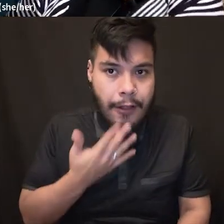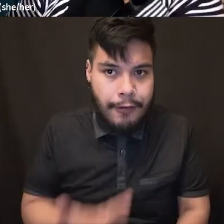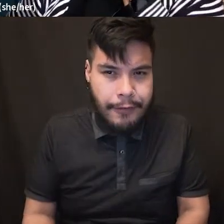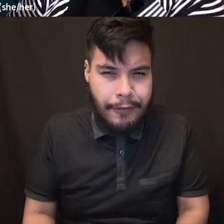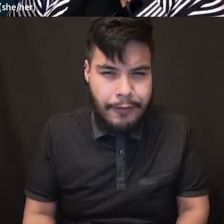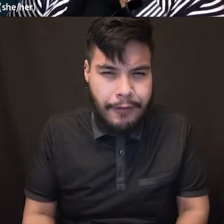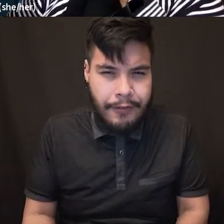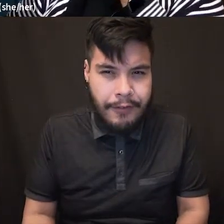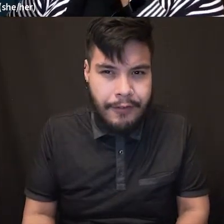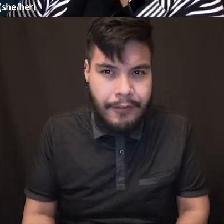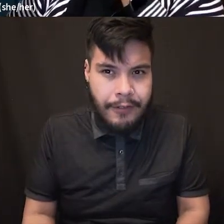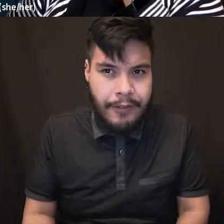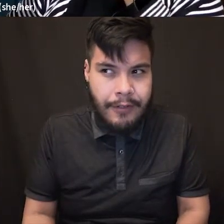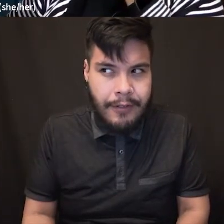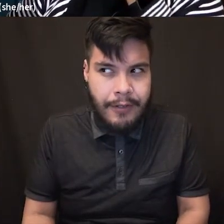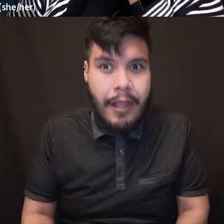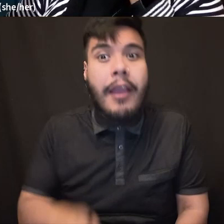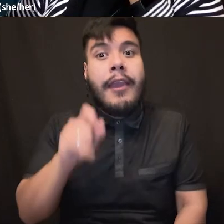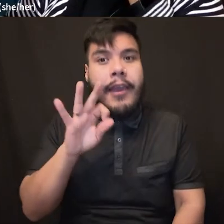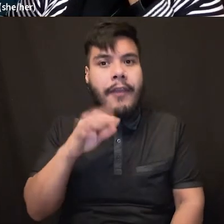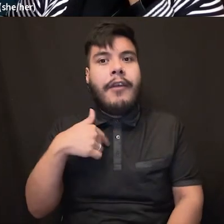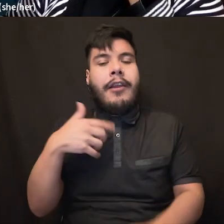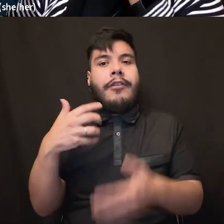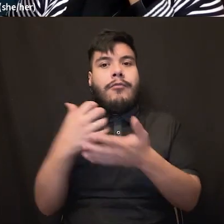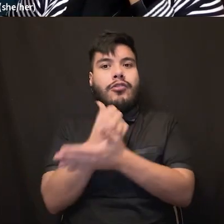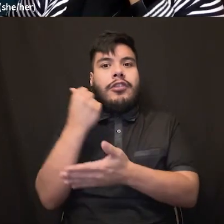have I had an opportunity to collaborate?